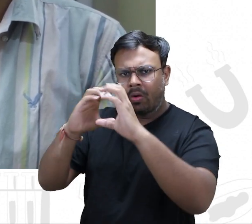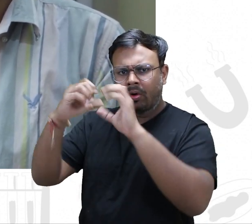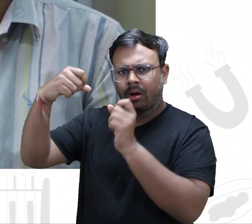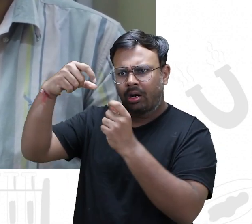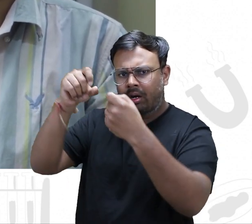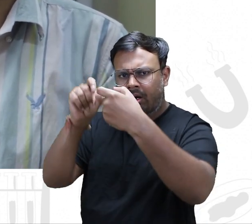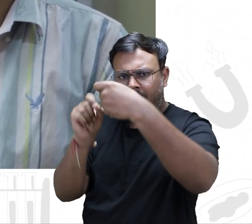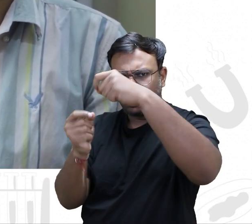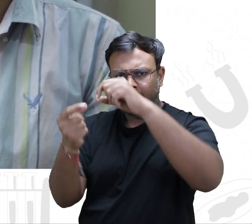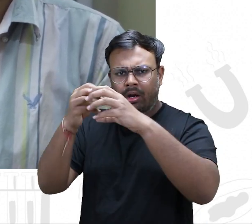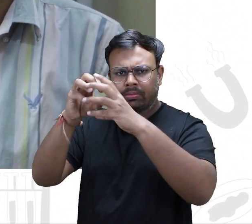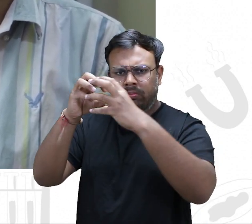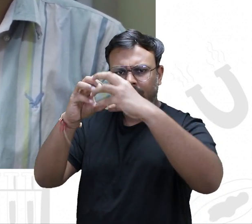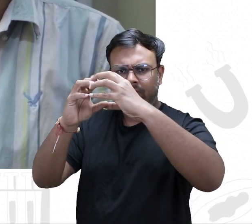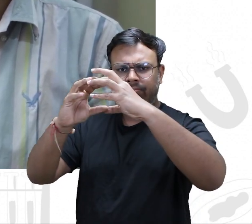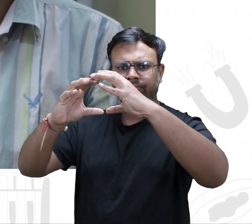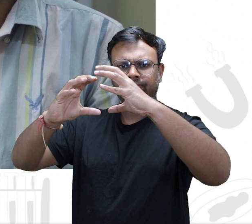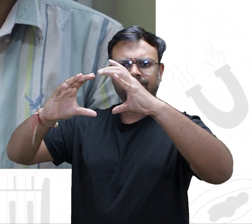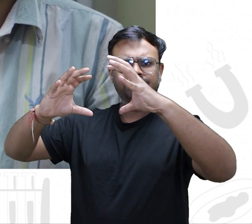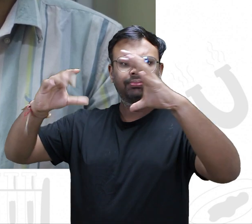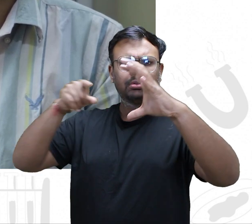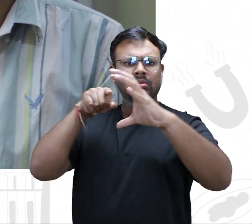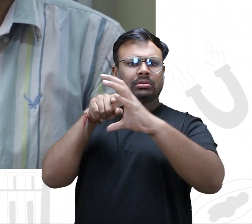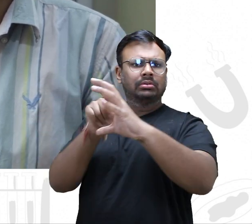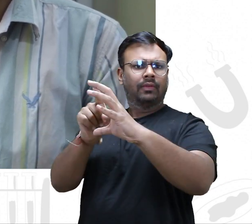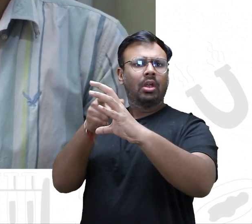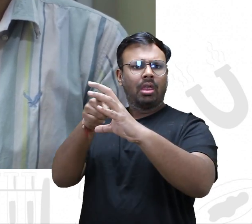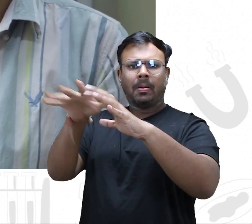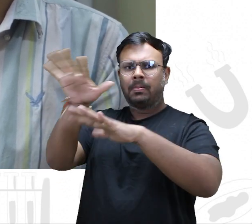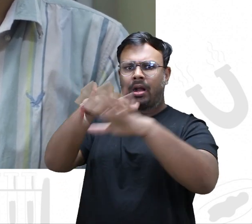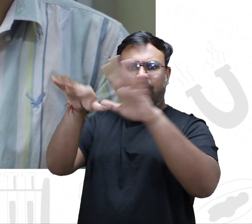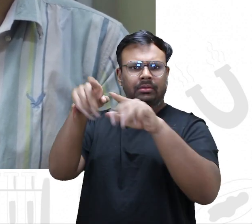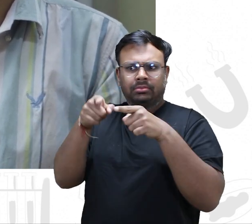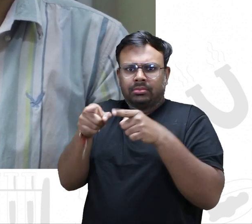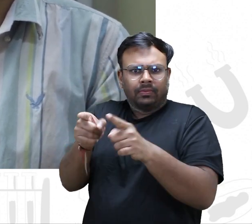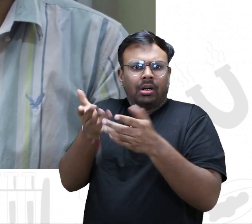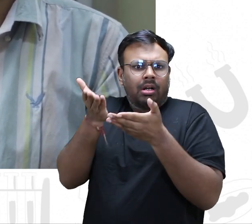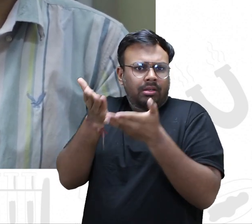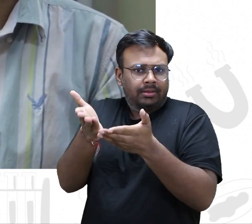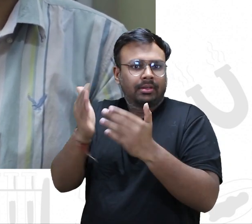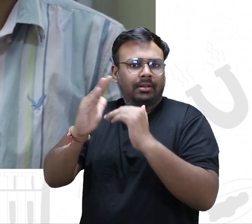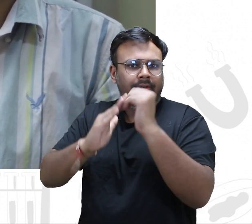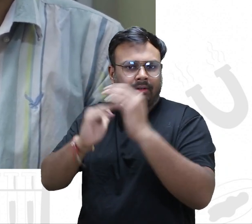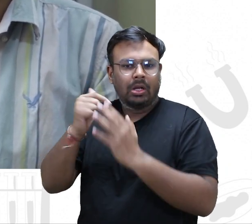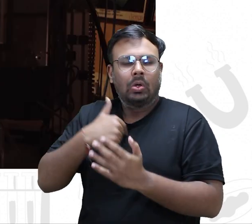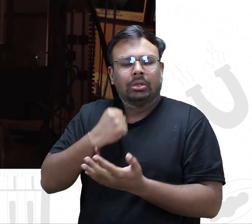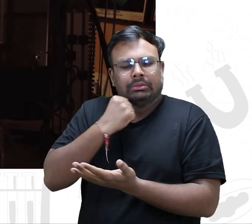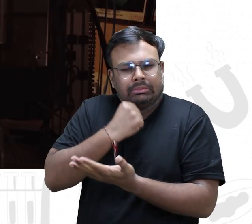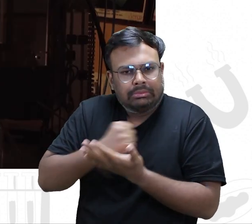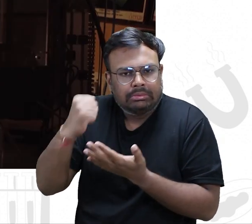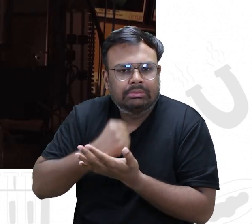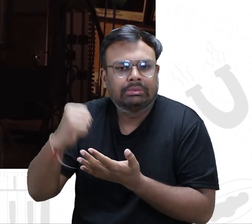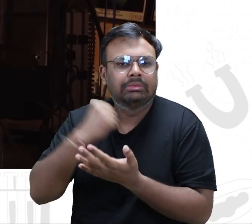adhesion molecules plays an important role in restricting the lineage of the cell and organizing those cells in proper structure. I